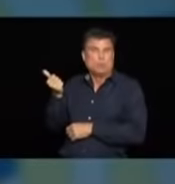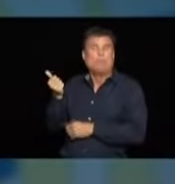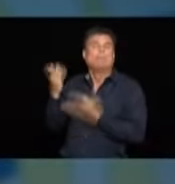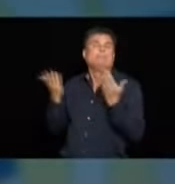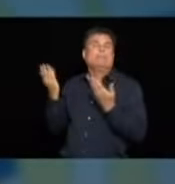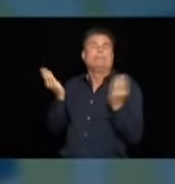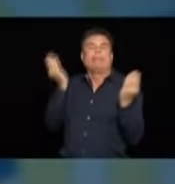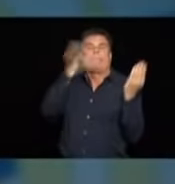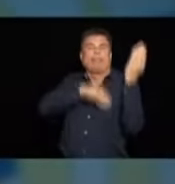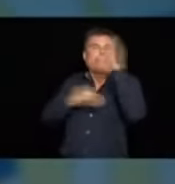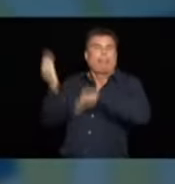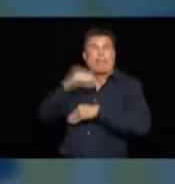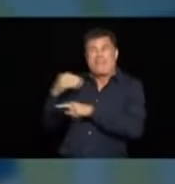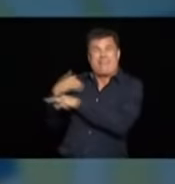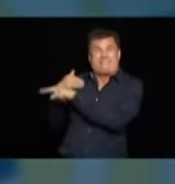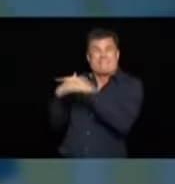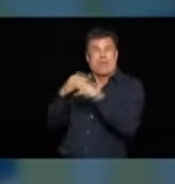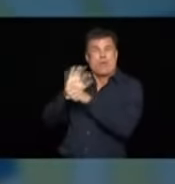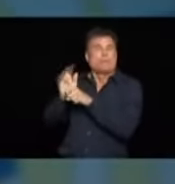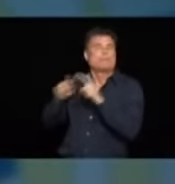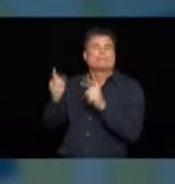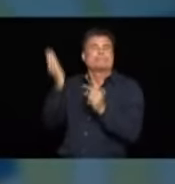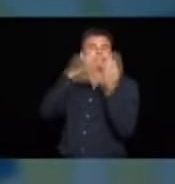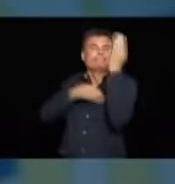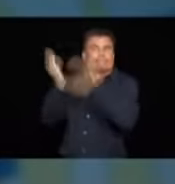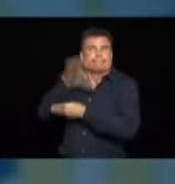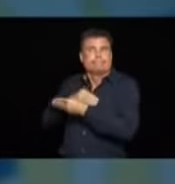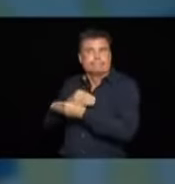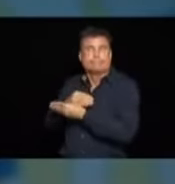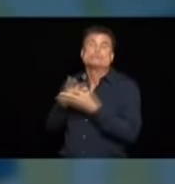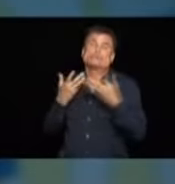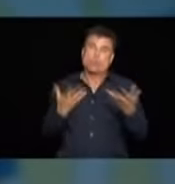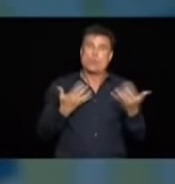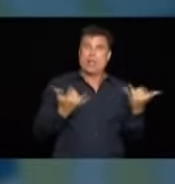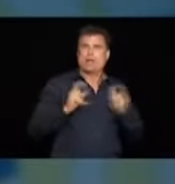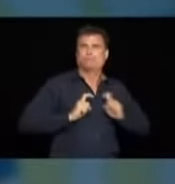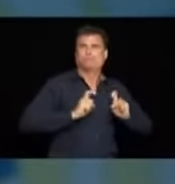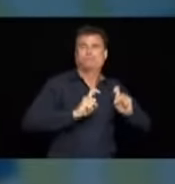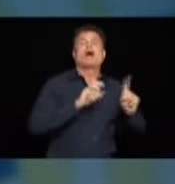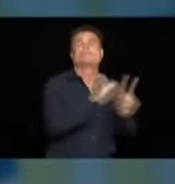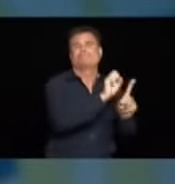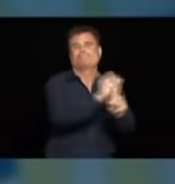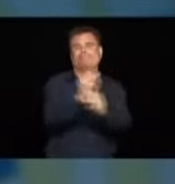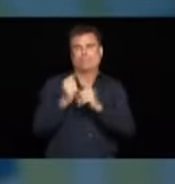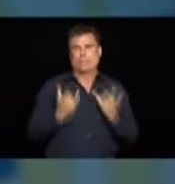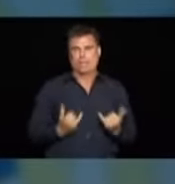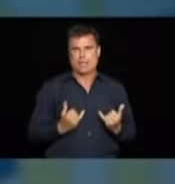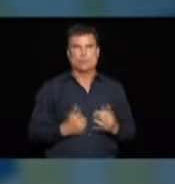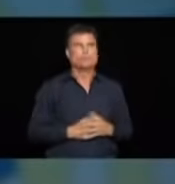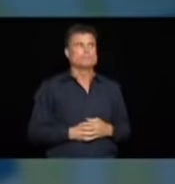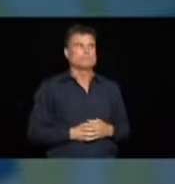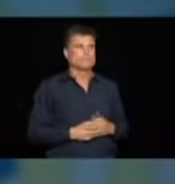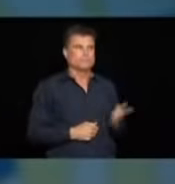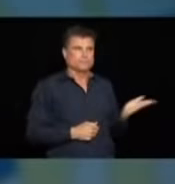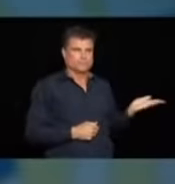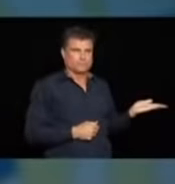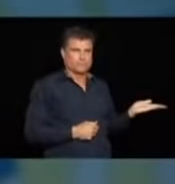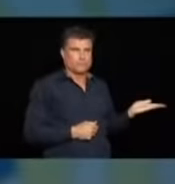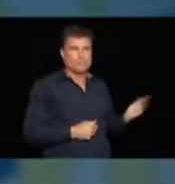there with COVID-19 that aren't detected is as high as it was when our testing was limited.